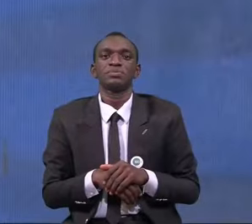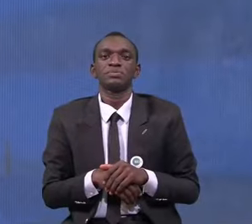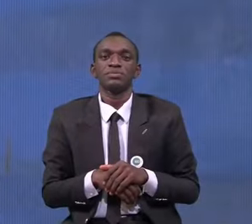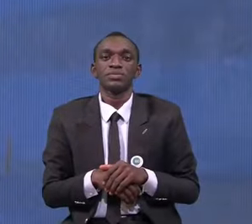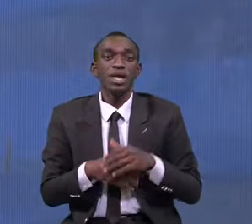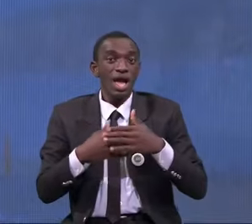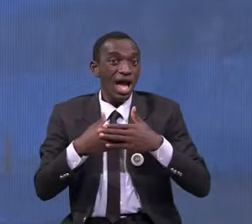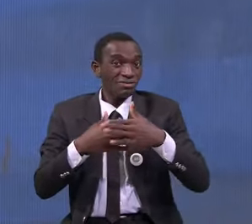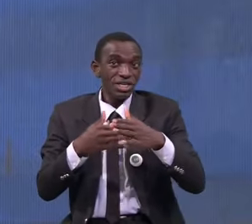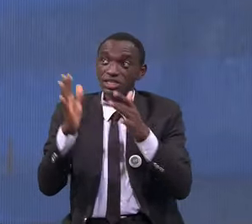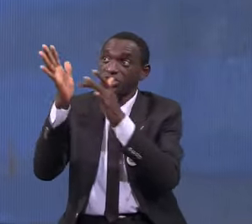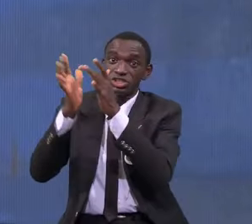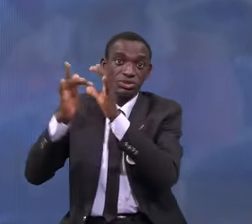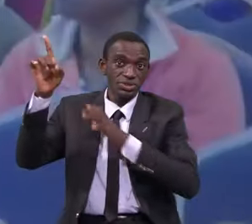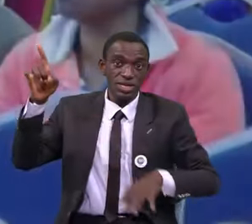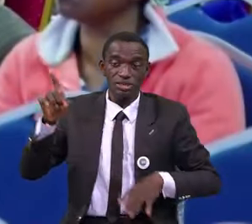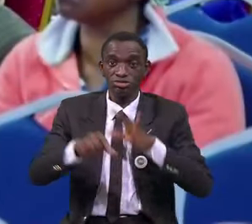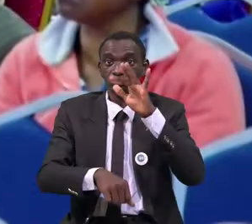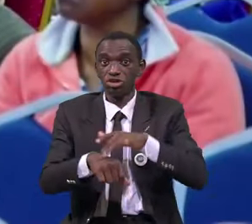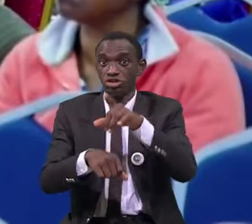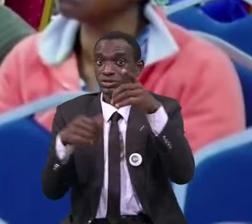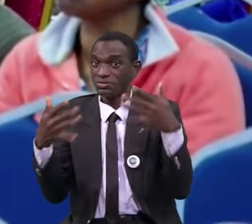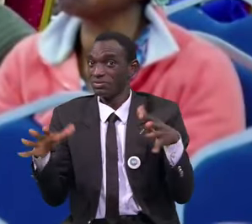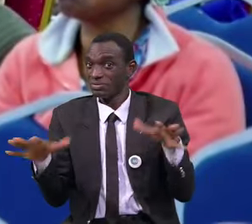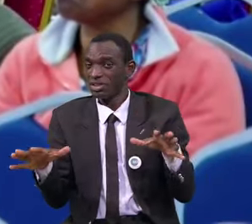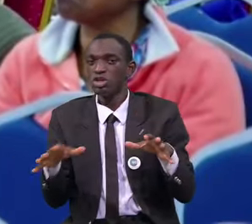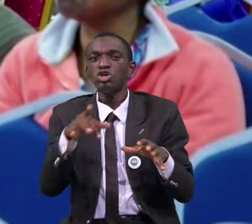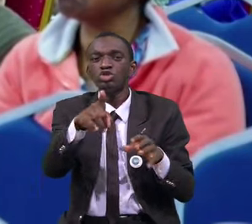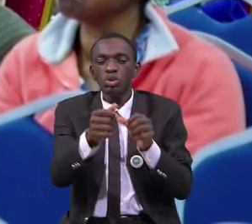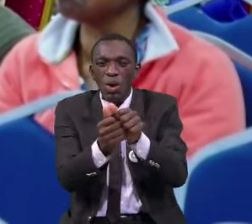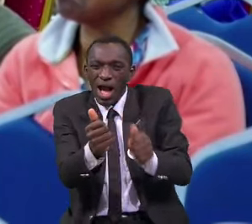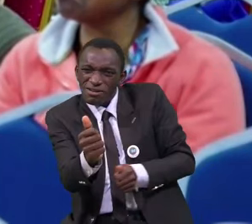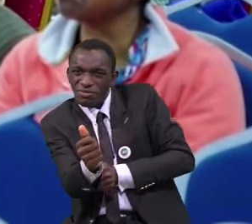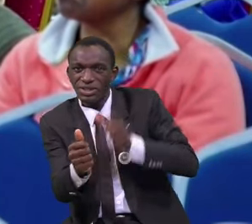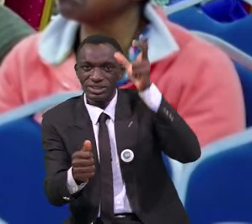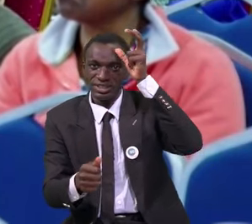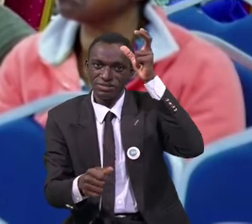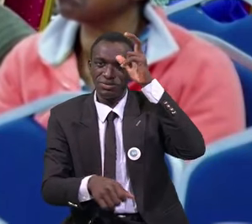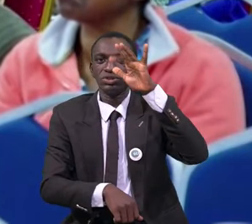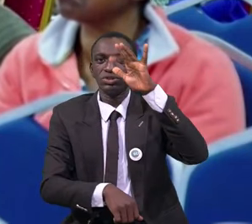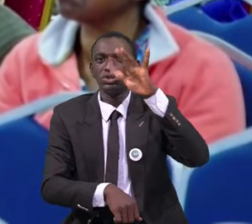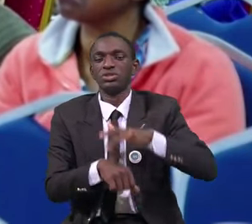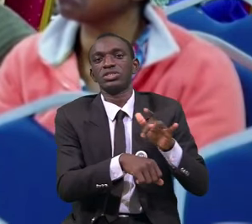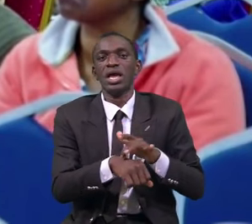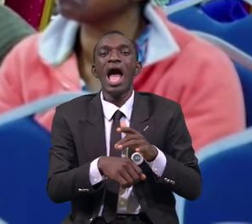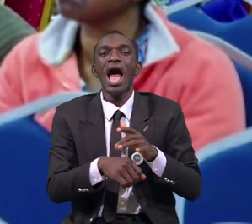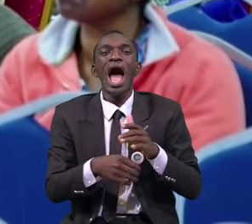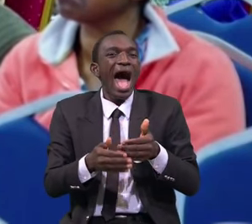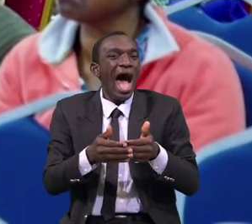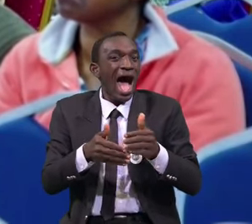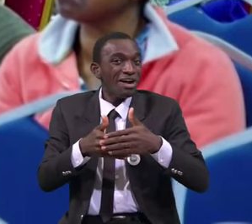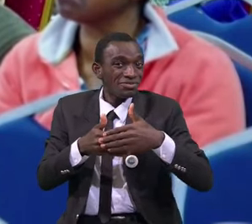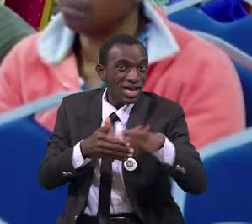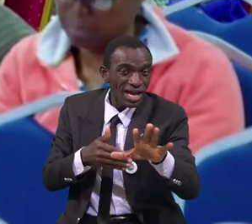After the Lord has touched you, you want to avoid the devil's touch after the